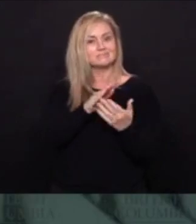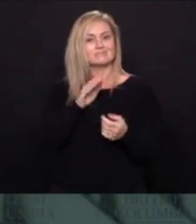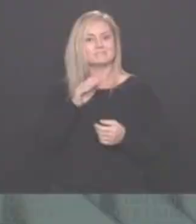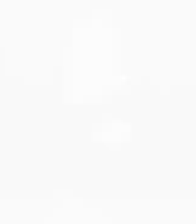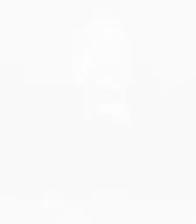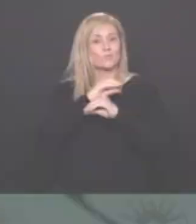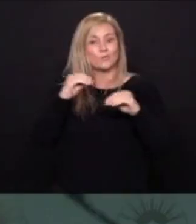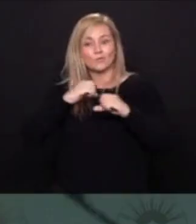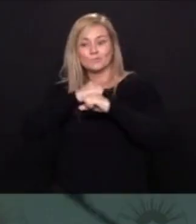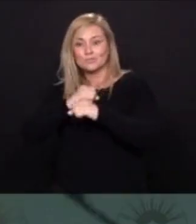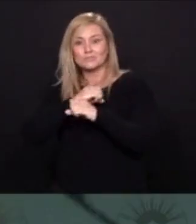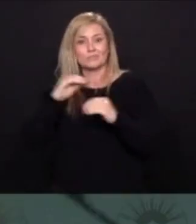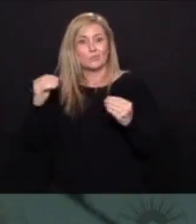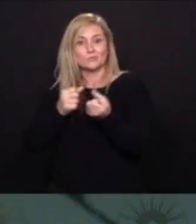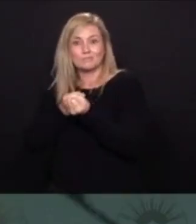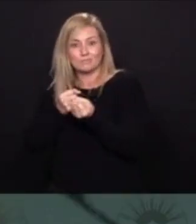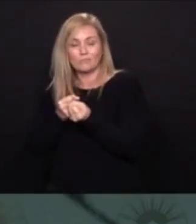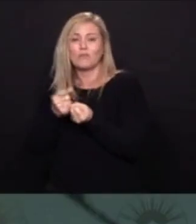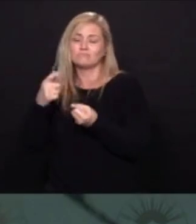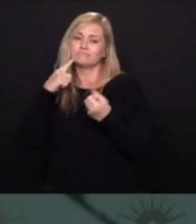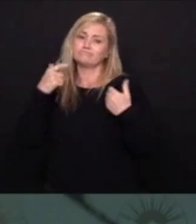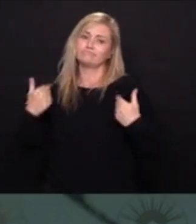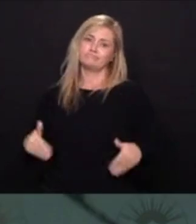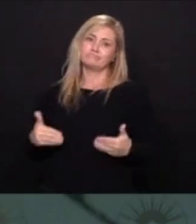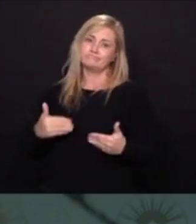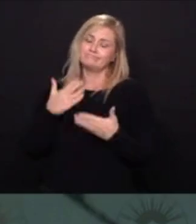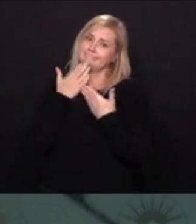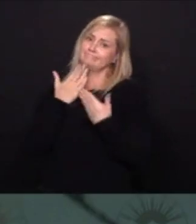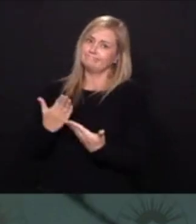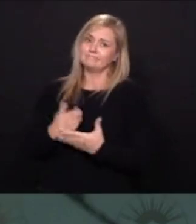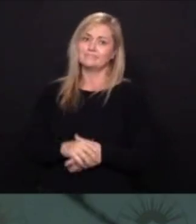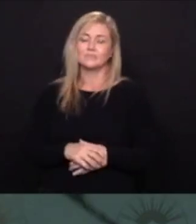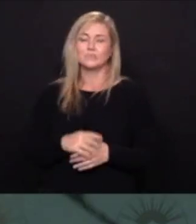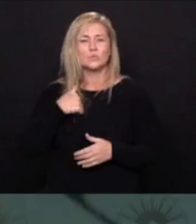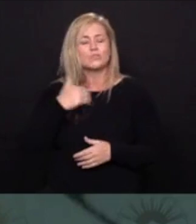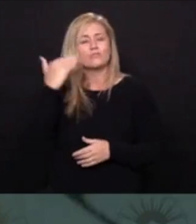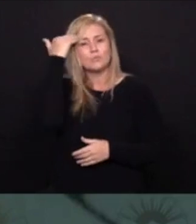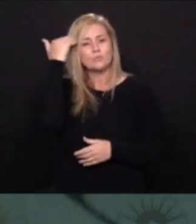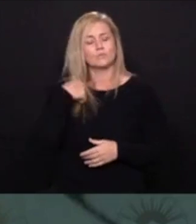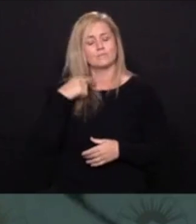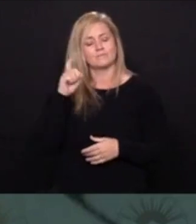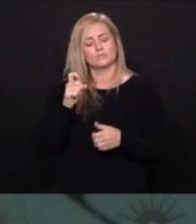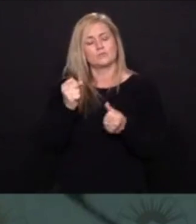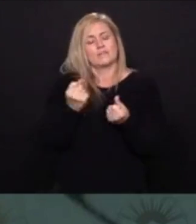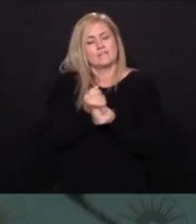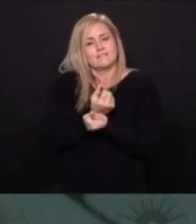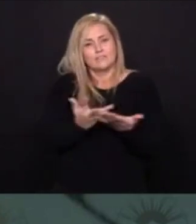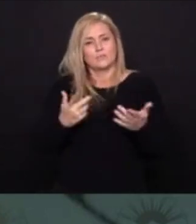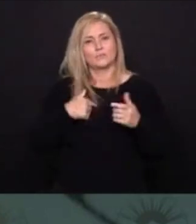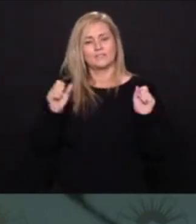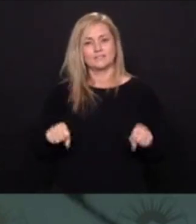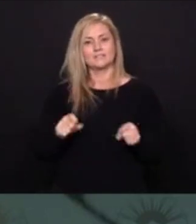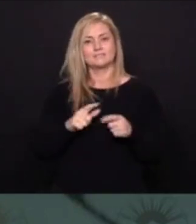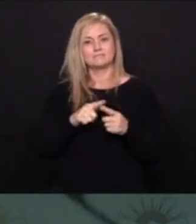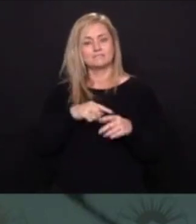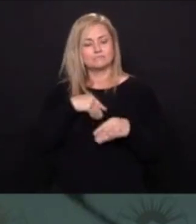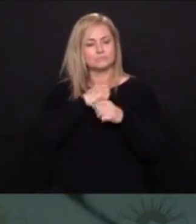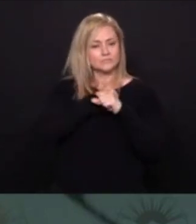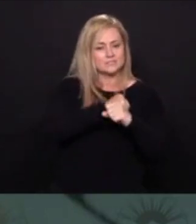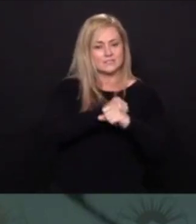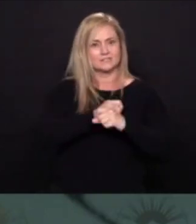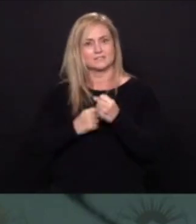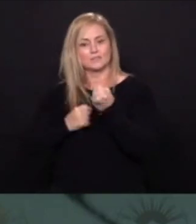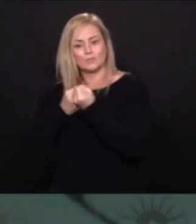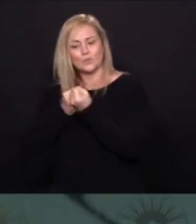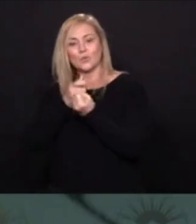social supports. We know that we need to do everything that we can to protect and support our